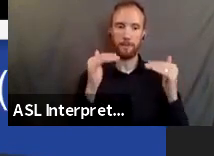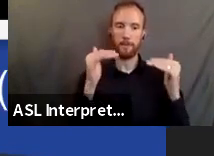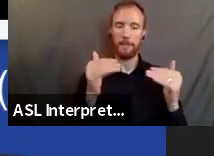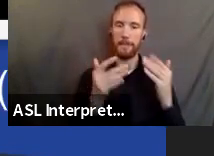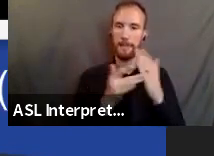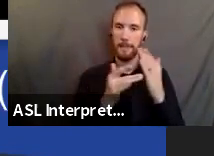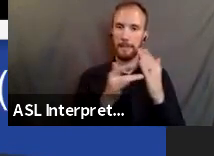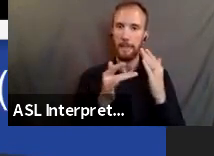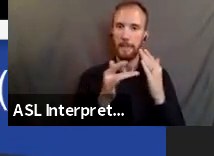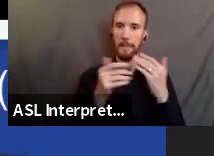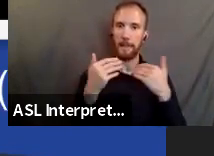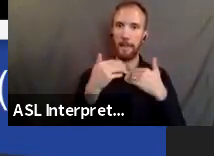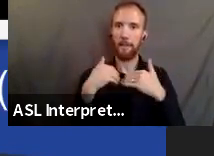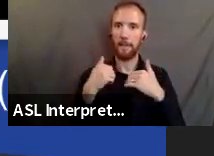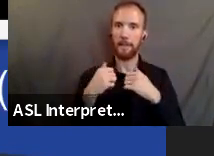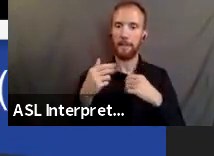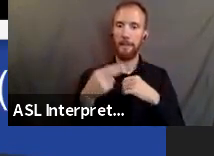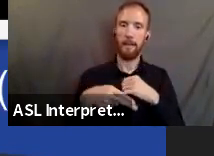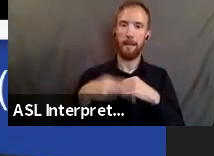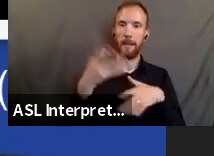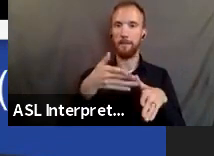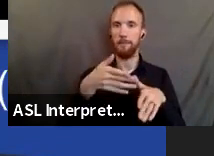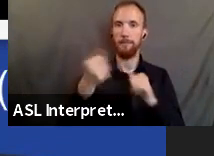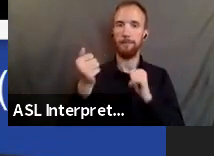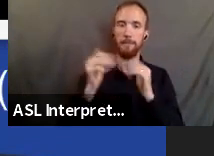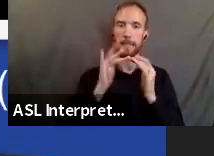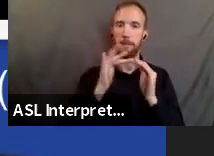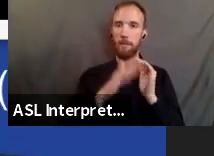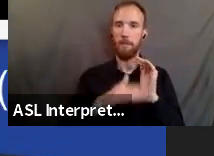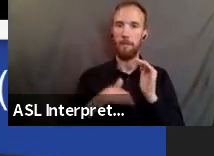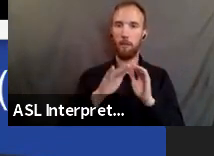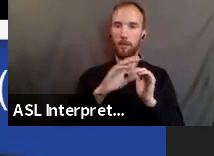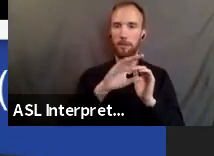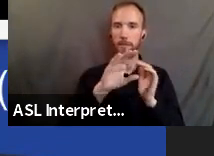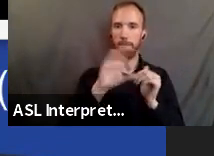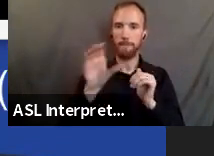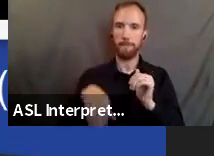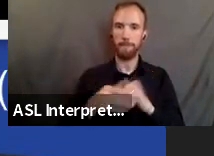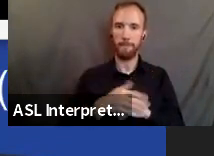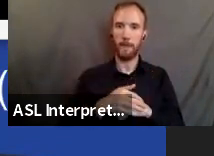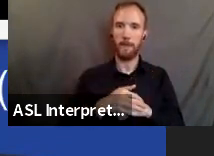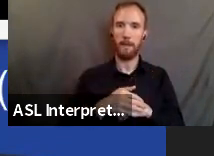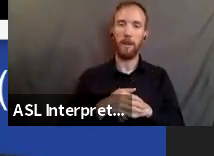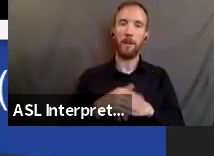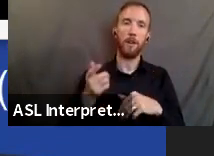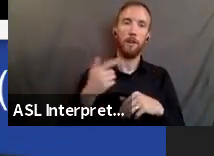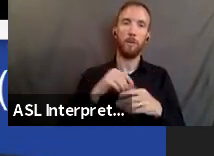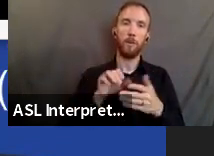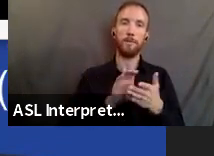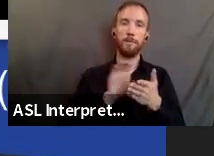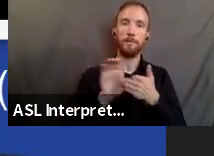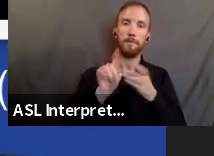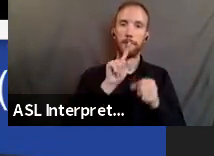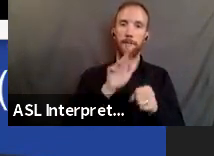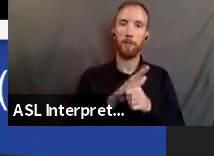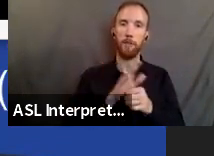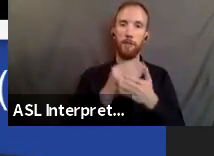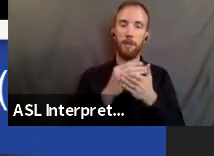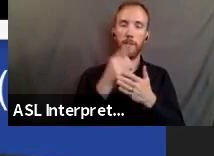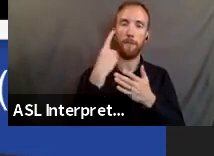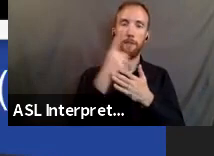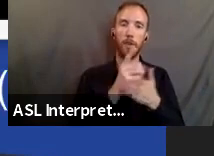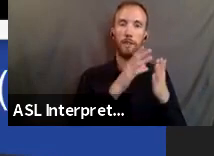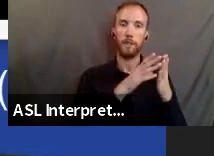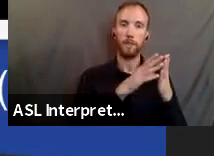city as part of this plan we are allocating 35 million dollars to promote equity by increasing the student student-to-device ratio at the